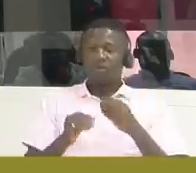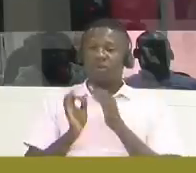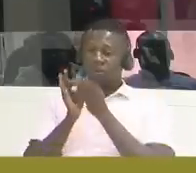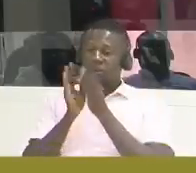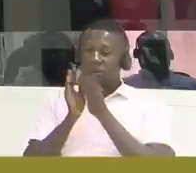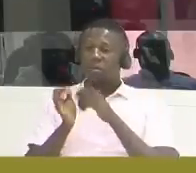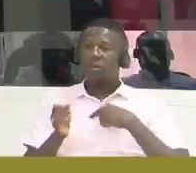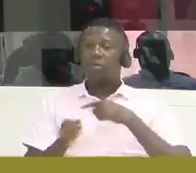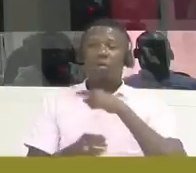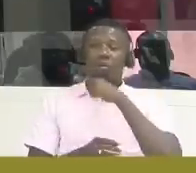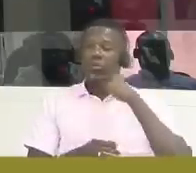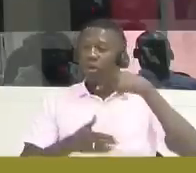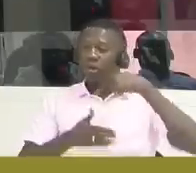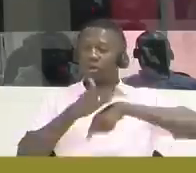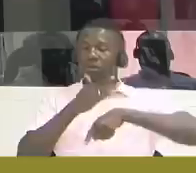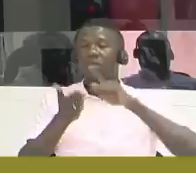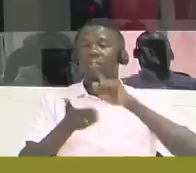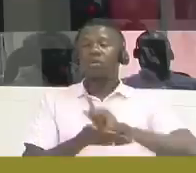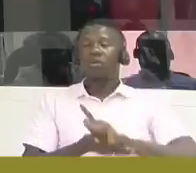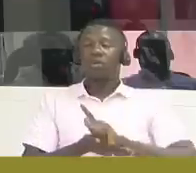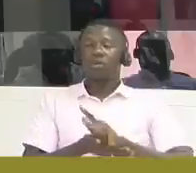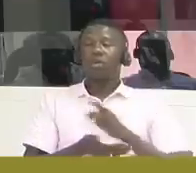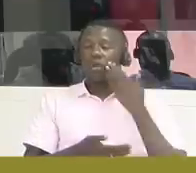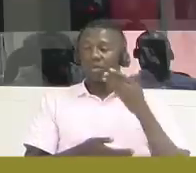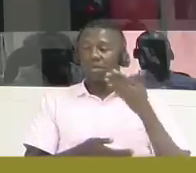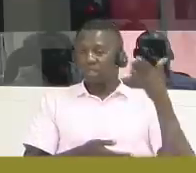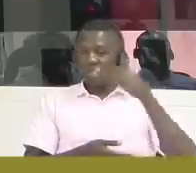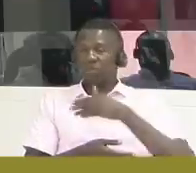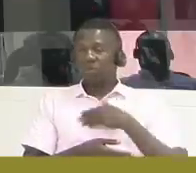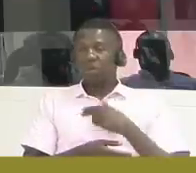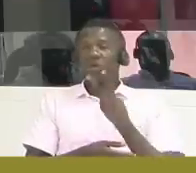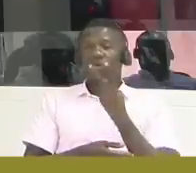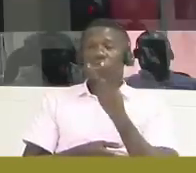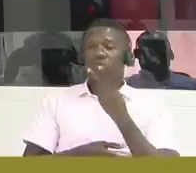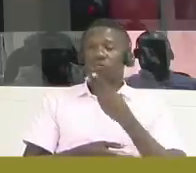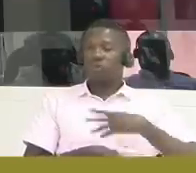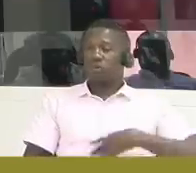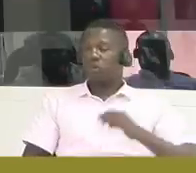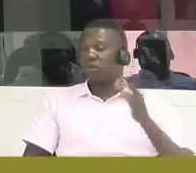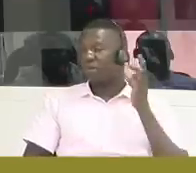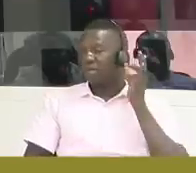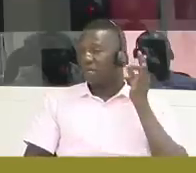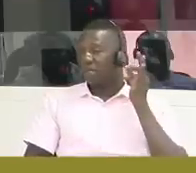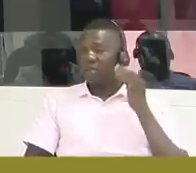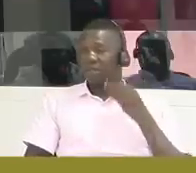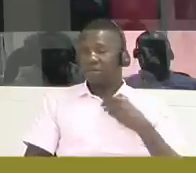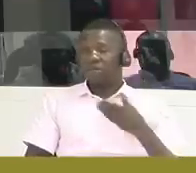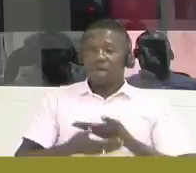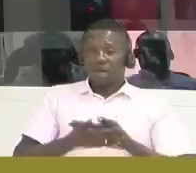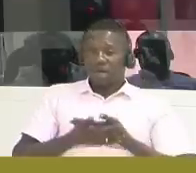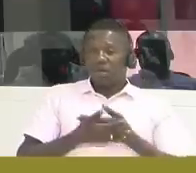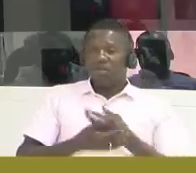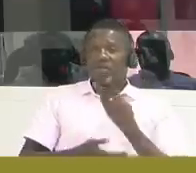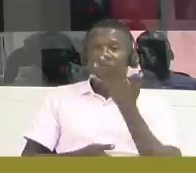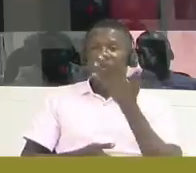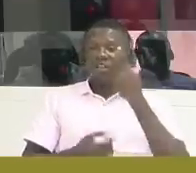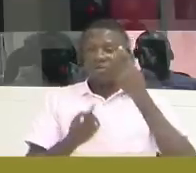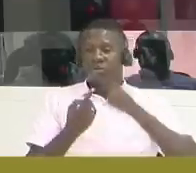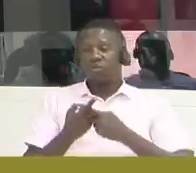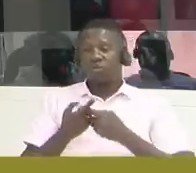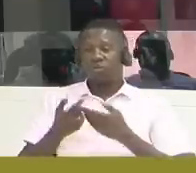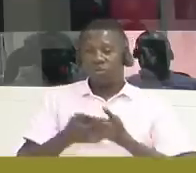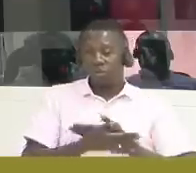When they came, she came with her two daughters. I was carrying my 5-month-old baby. Then one of the daughters came and took the